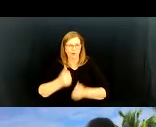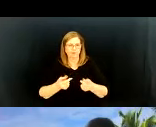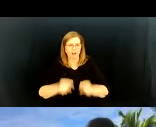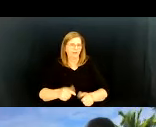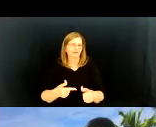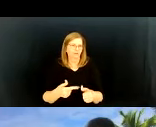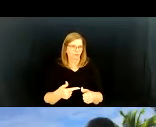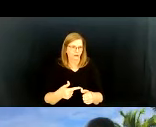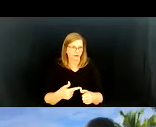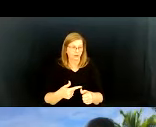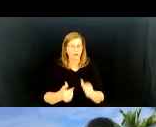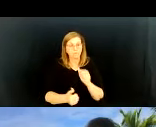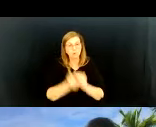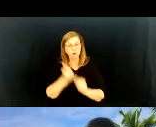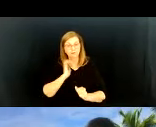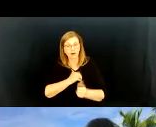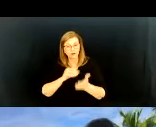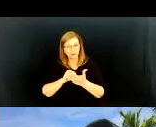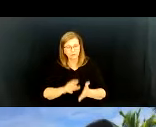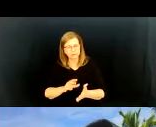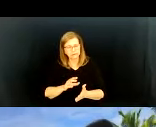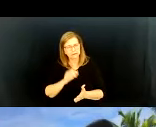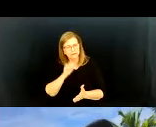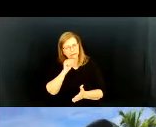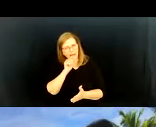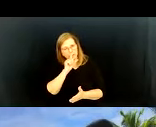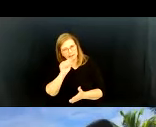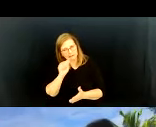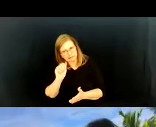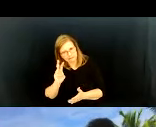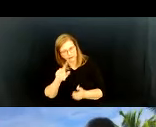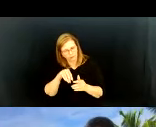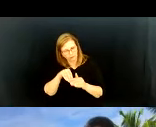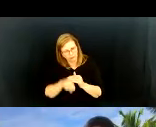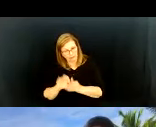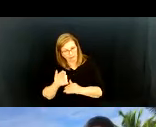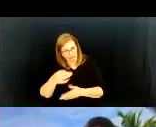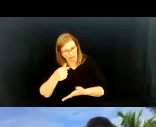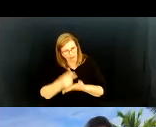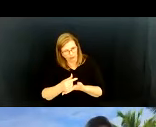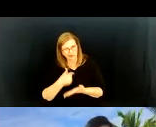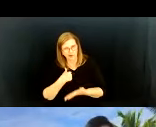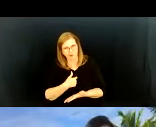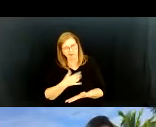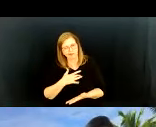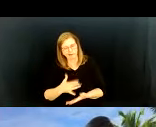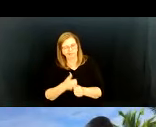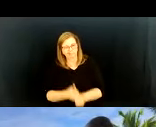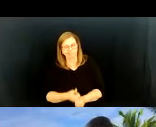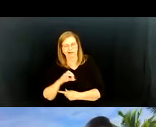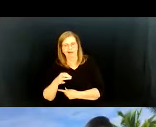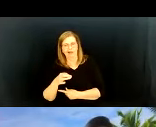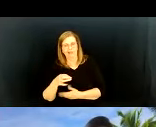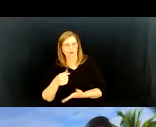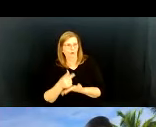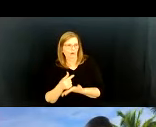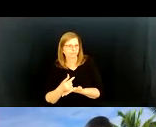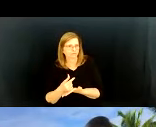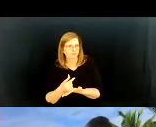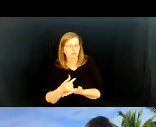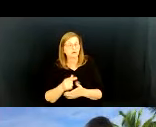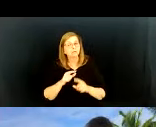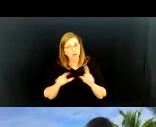So most of our students are not quite 16 when they enter the 9th grade. So we like to just kind of stick with that 9th grade. But we